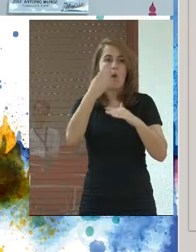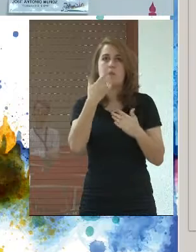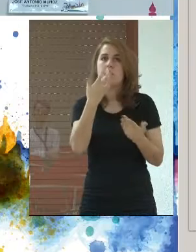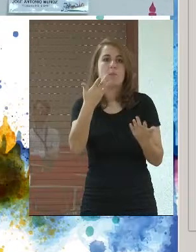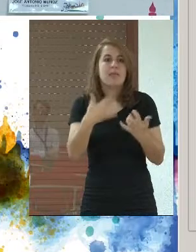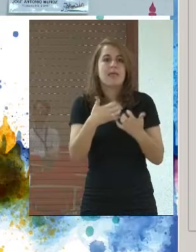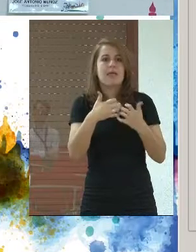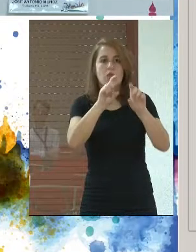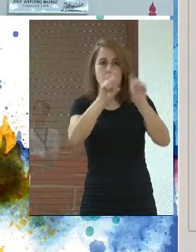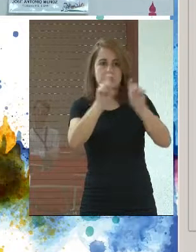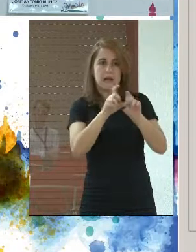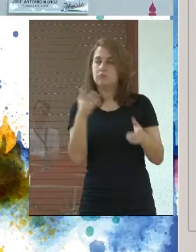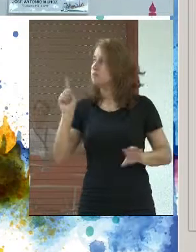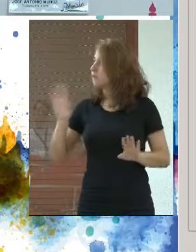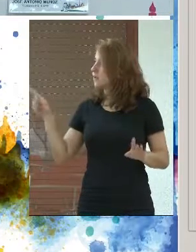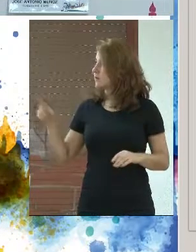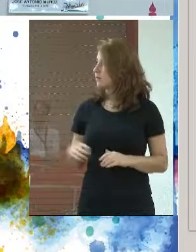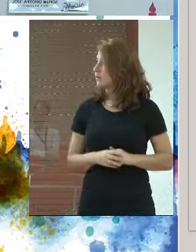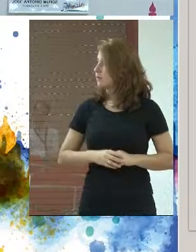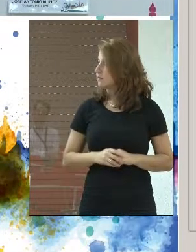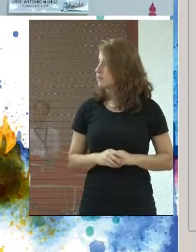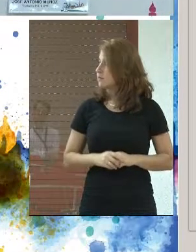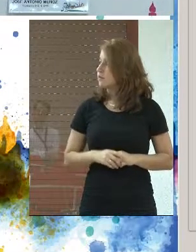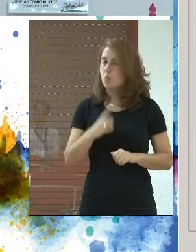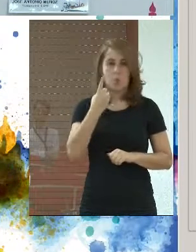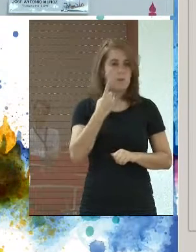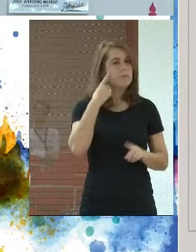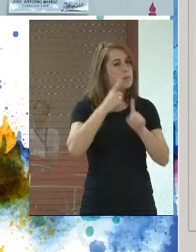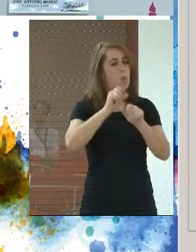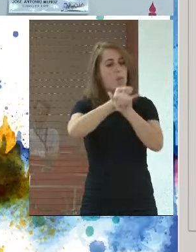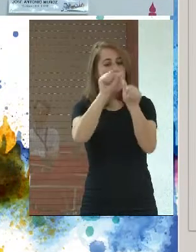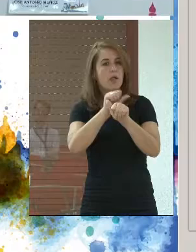don't know, the industrial layer.